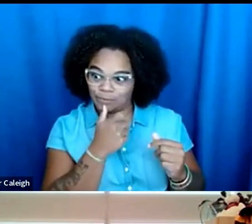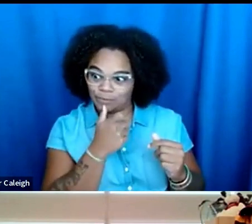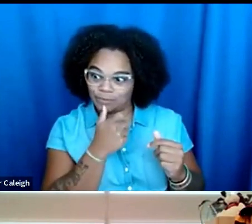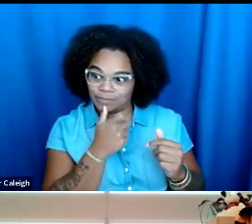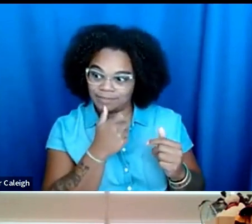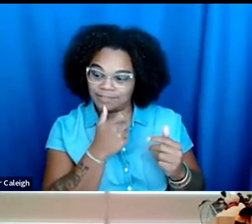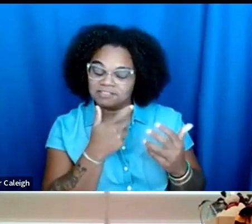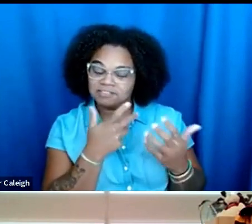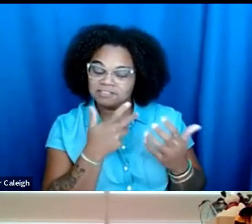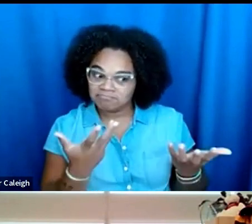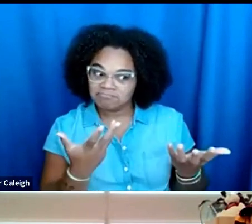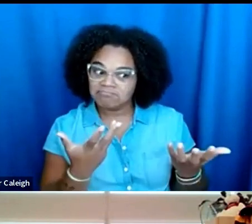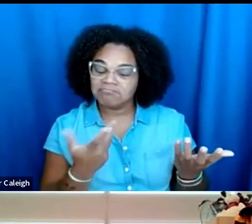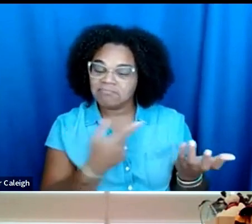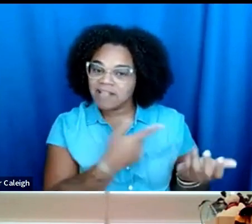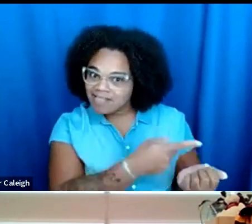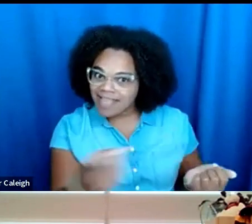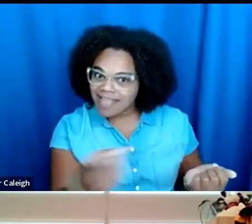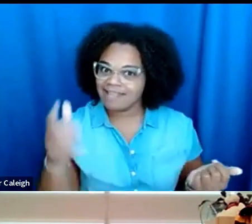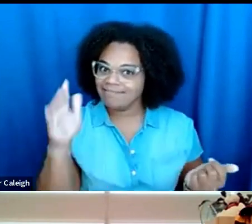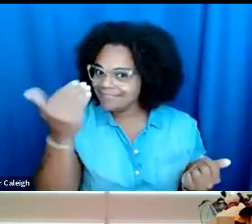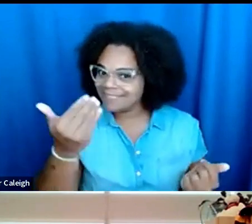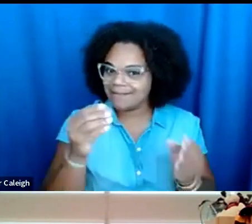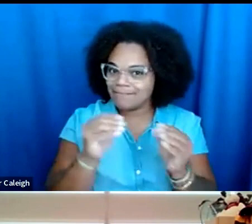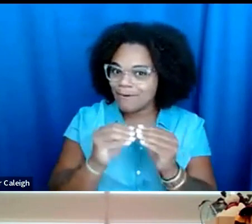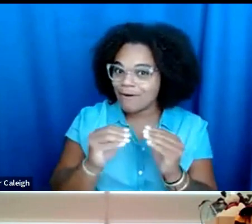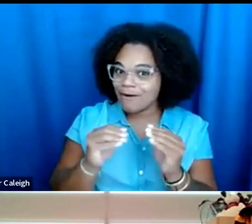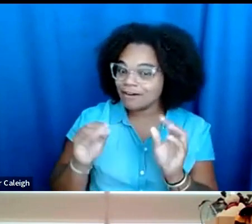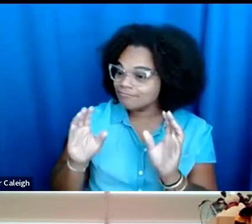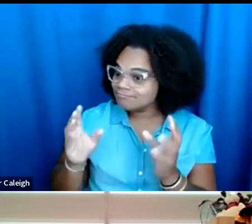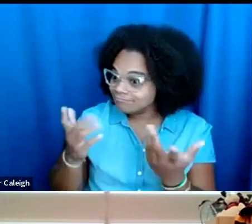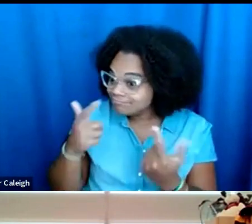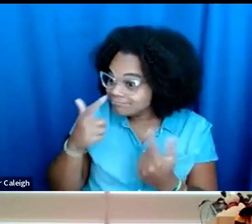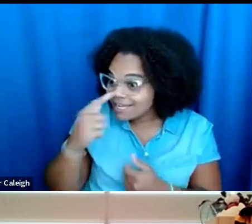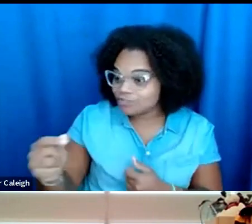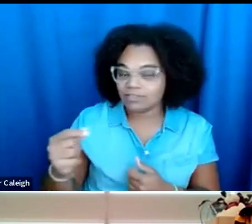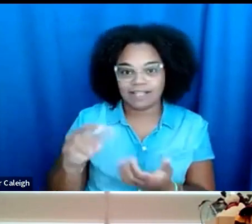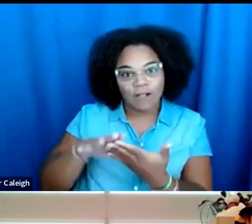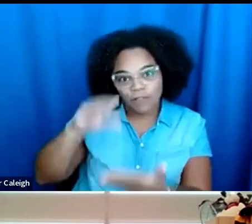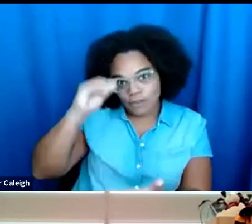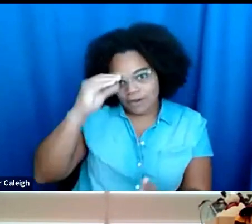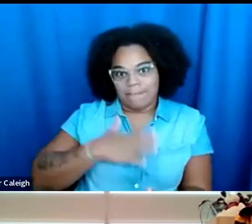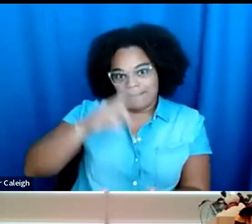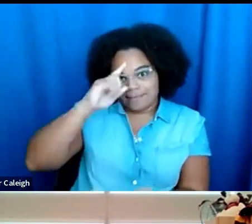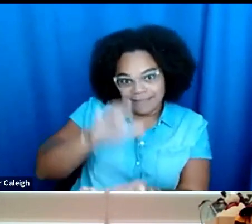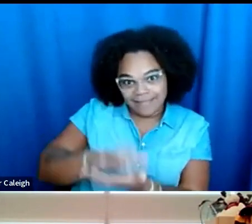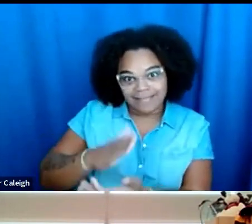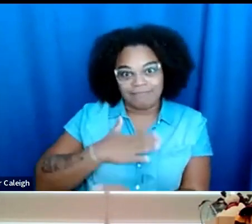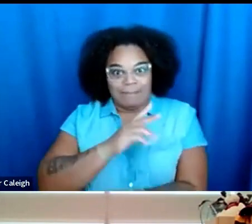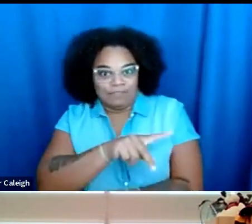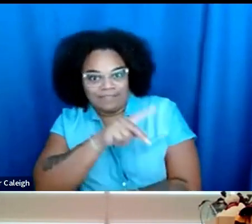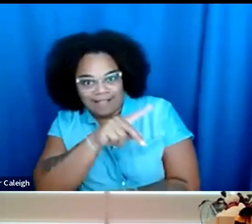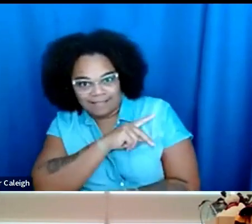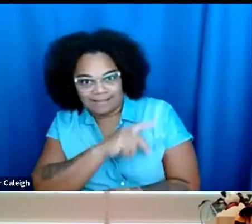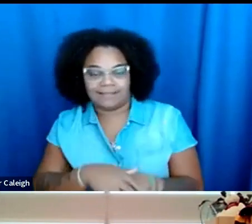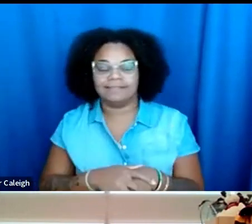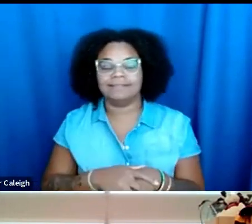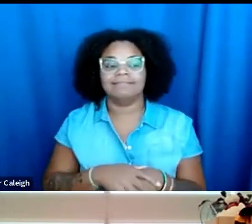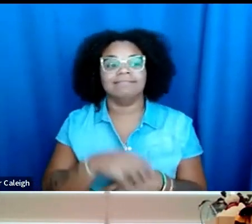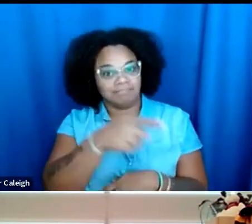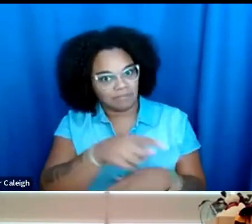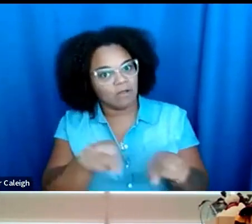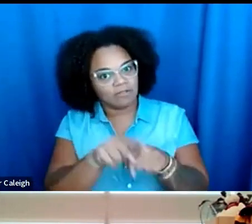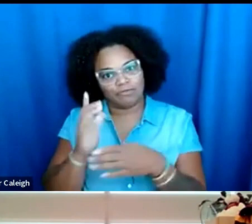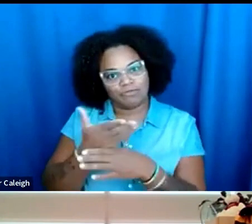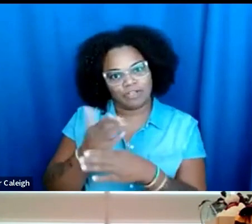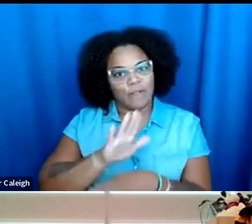understanding my beliefs and my personality, and also but also bringing their medical knowledge into it. And so, but they were